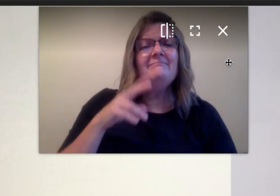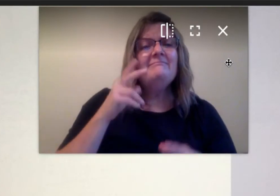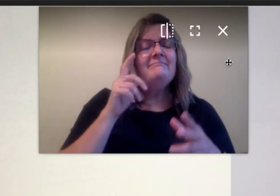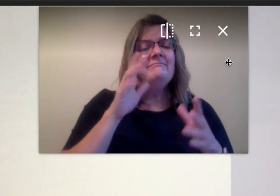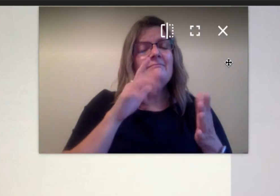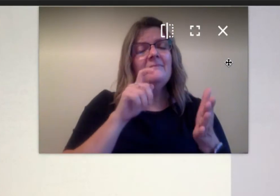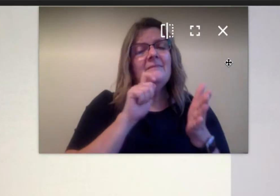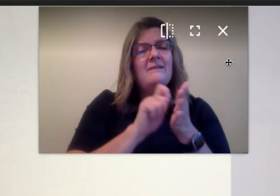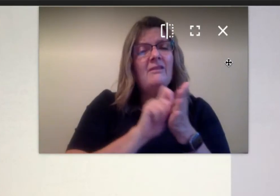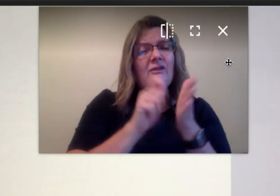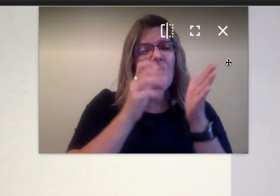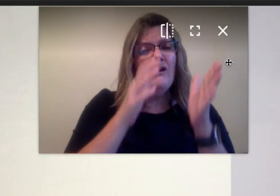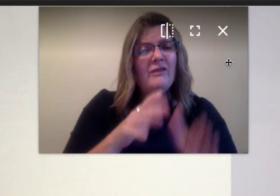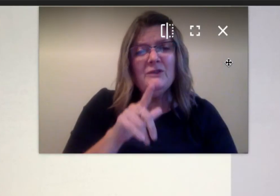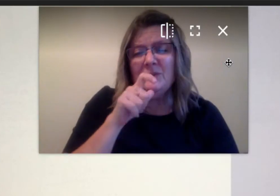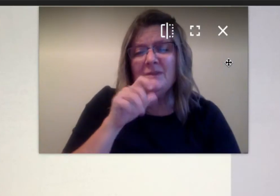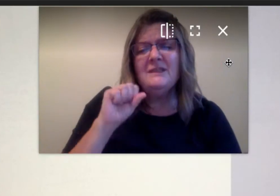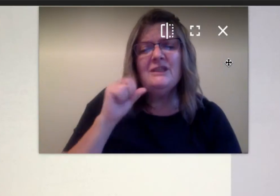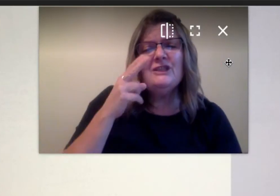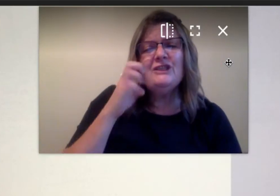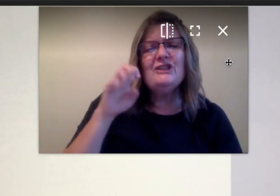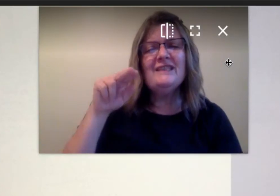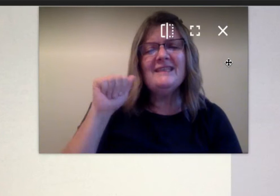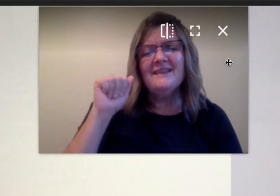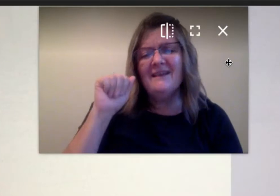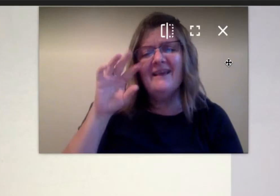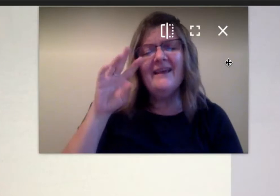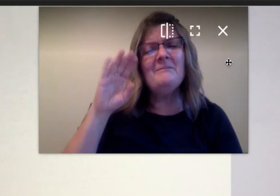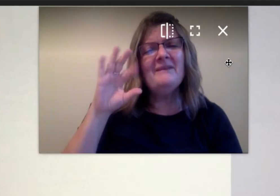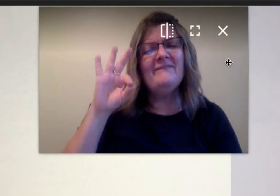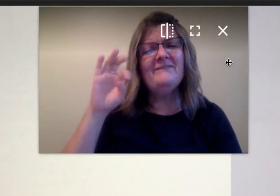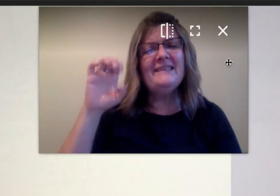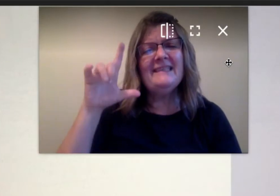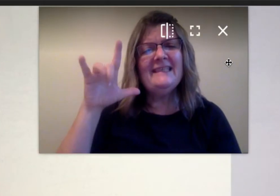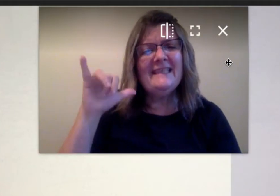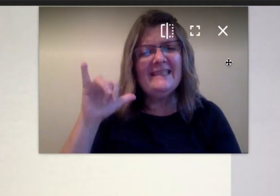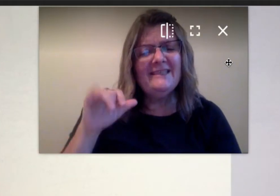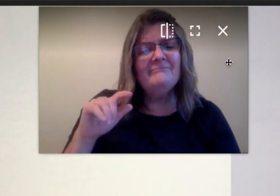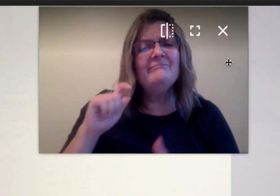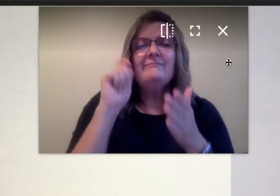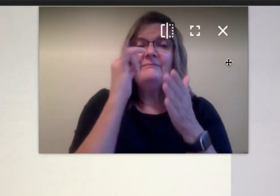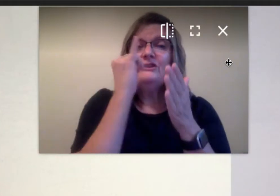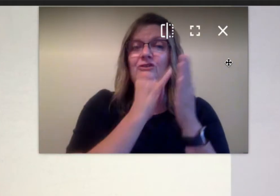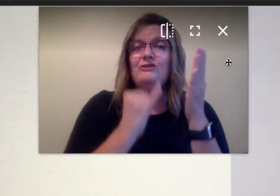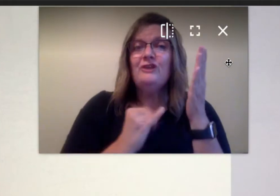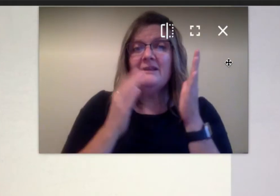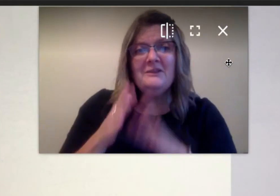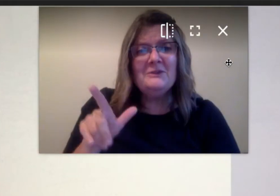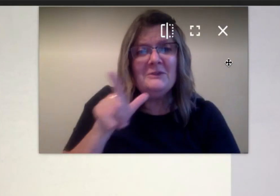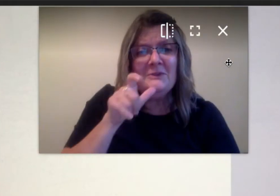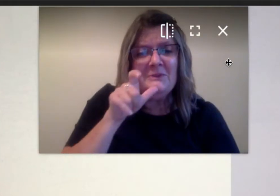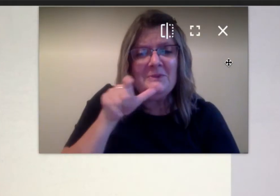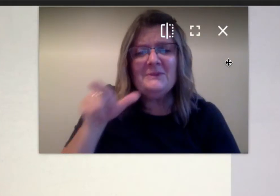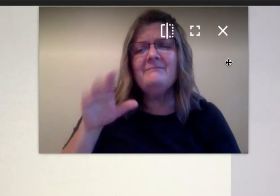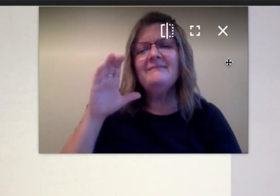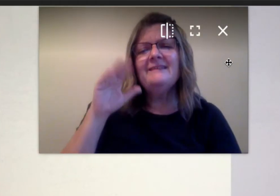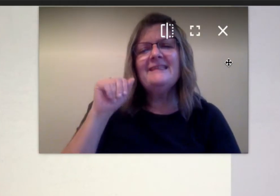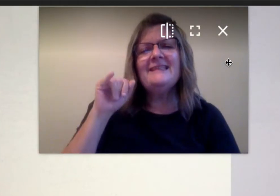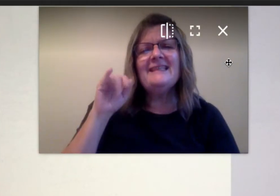The author is Sheena McFeely. The illustrator is